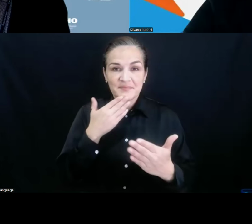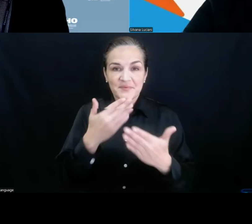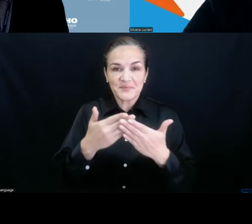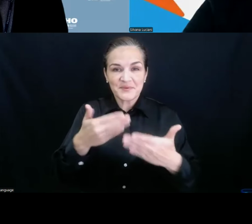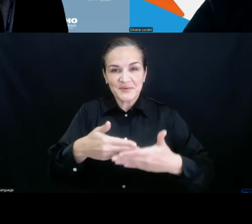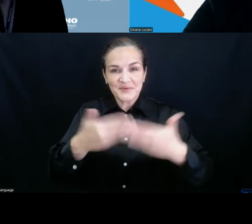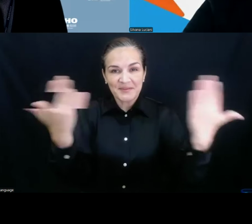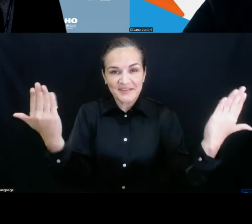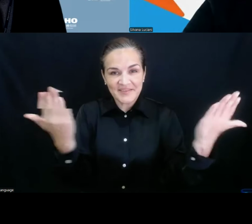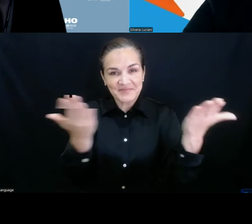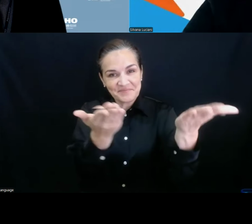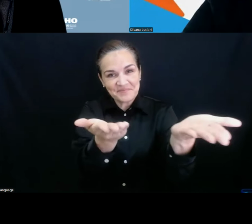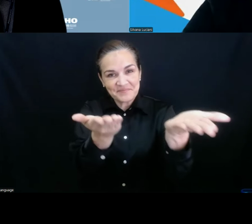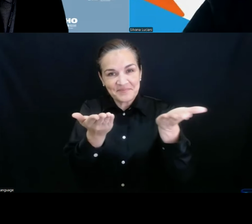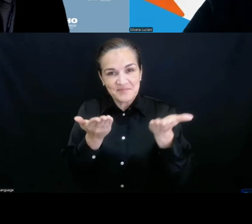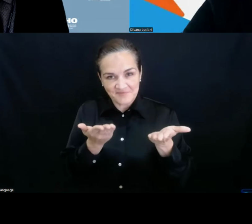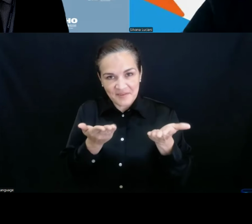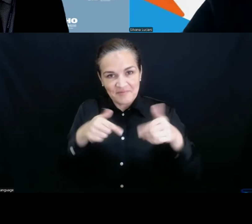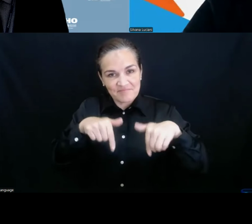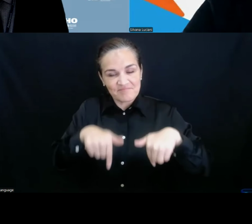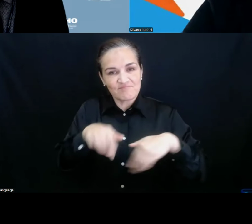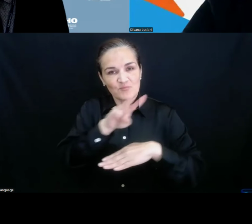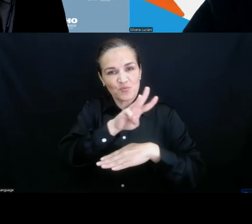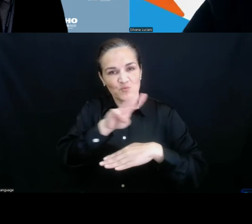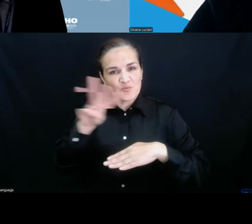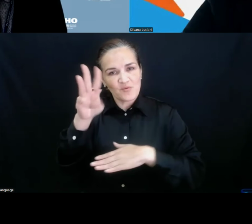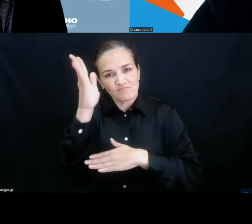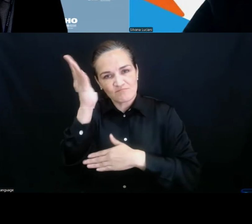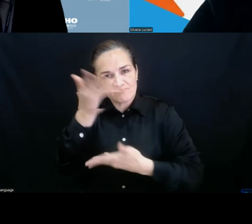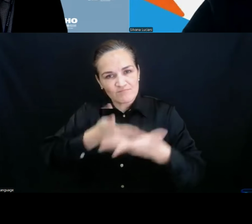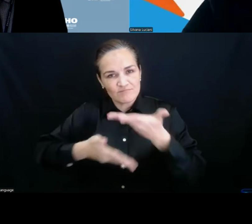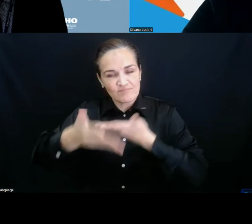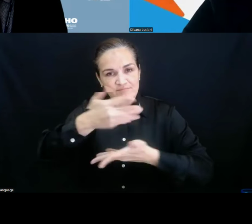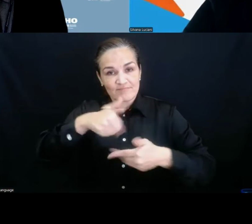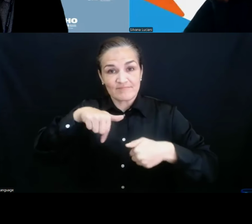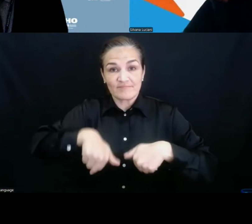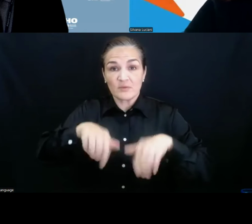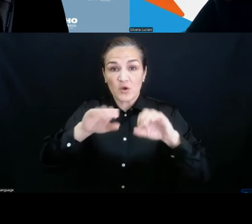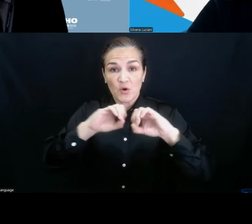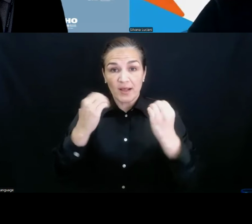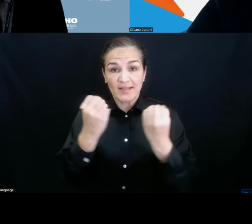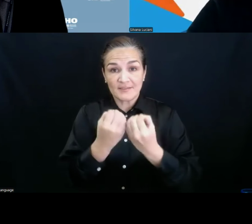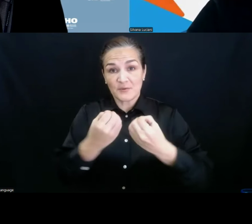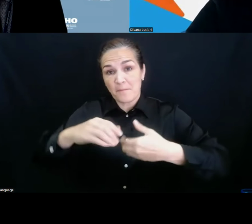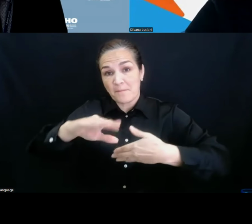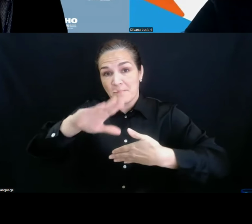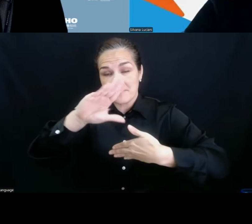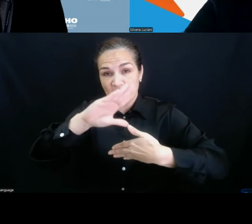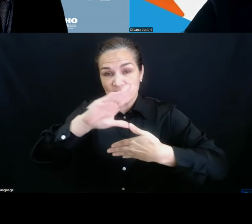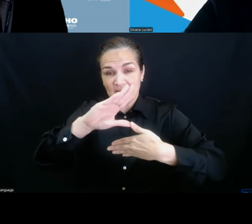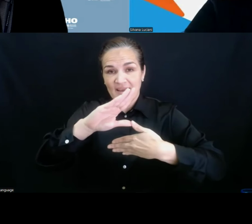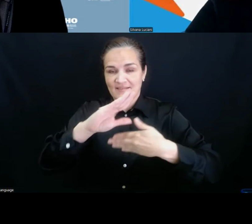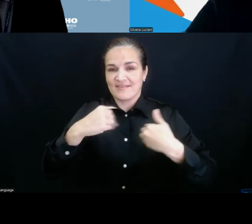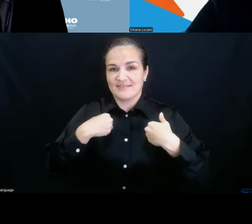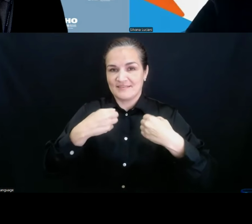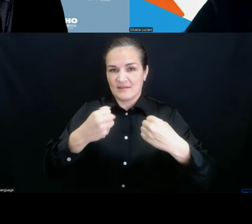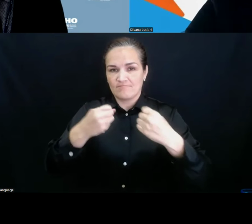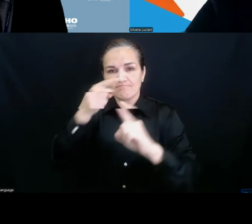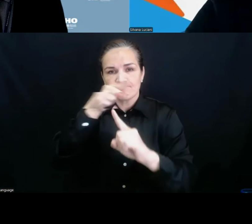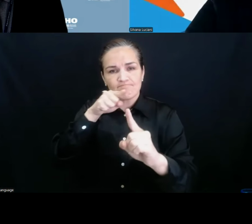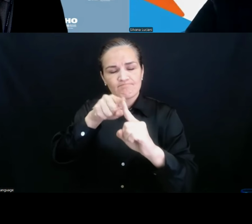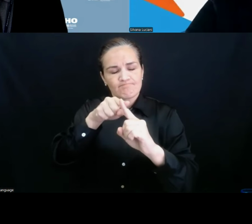días y muy bienvenidos al webinar de la Organización Good morning Panamericana de and la welcome Salud to the para webinar of celebrar el the Día Internacional de las Pan Personas American con